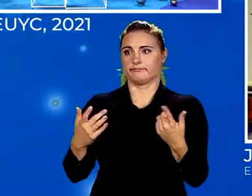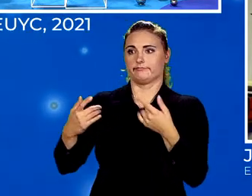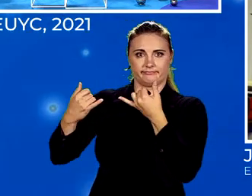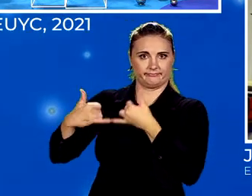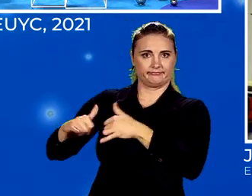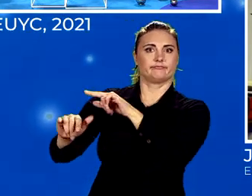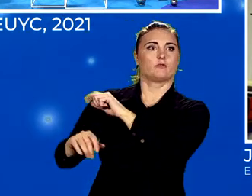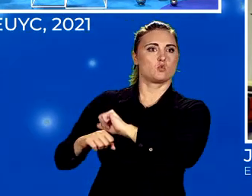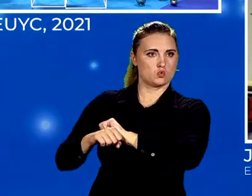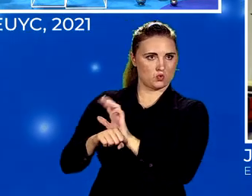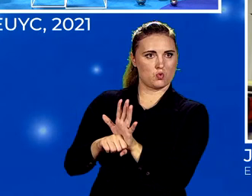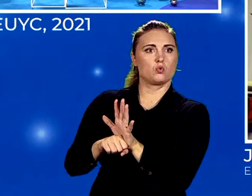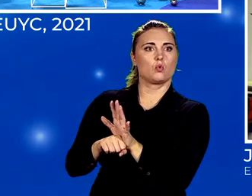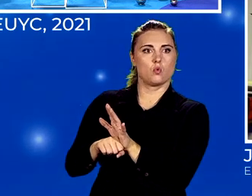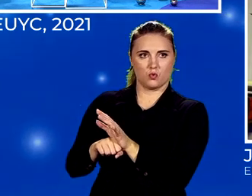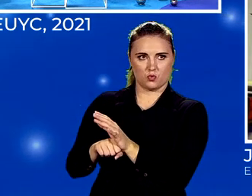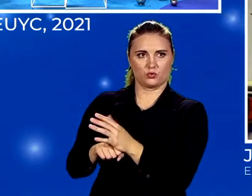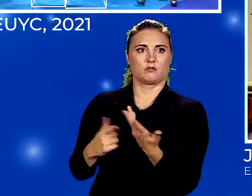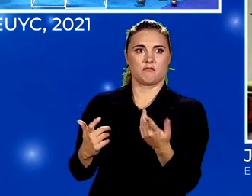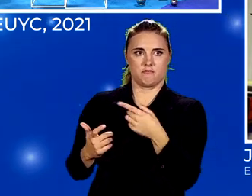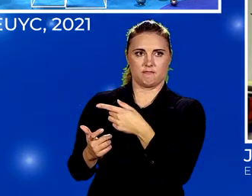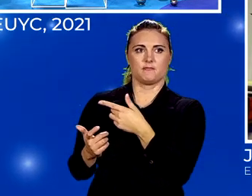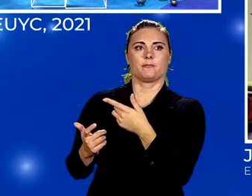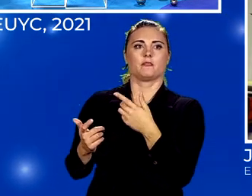isn't for sure one of the biggest